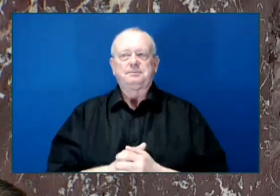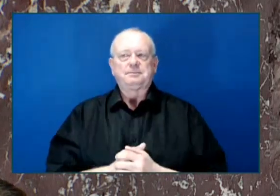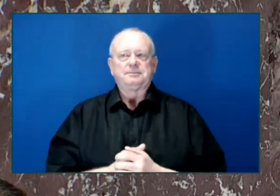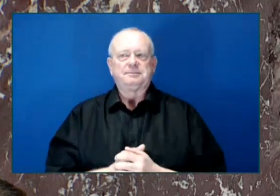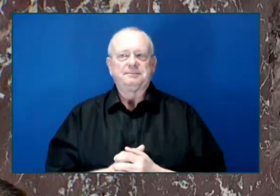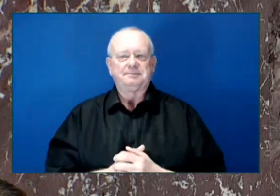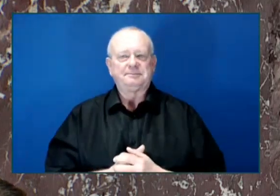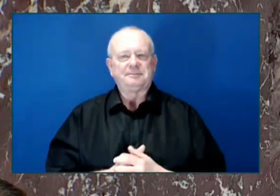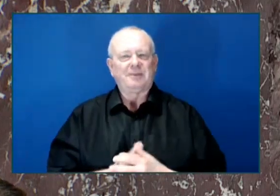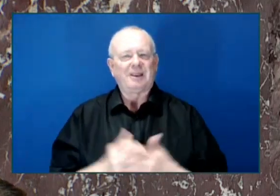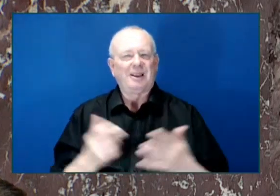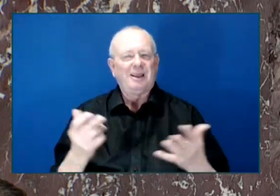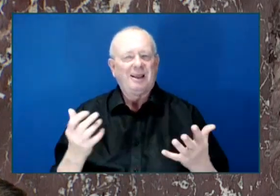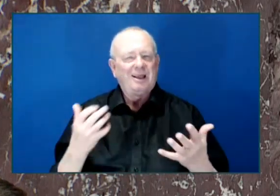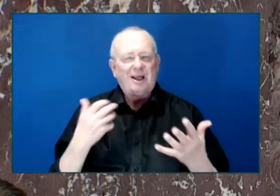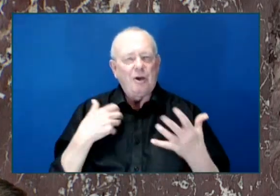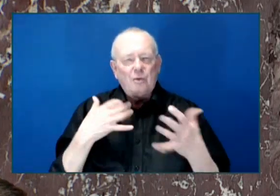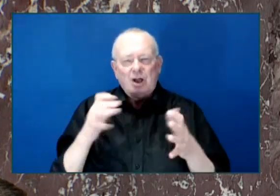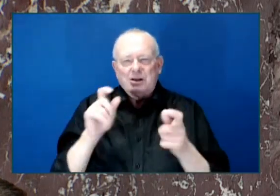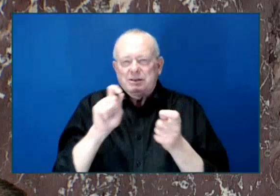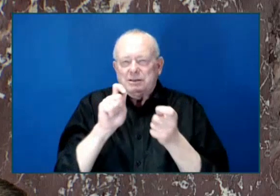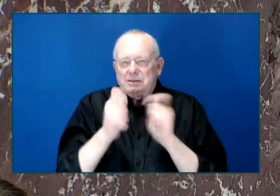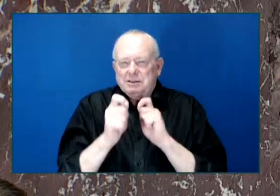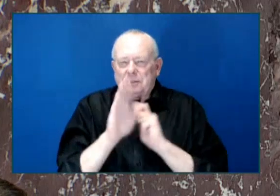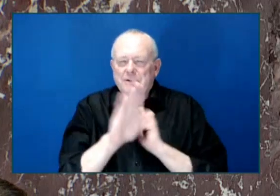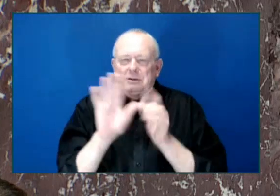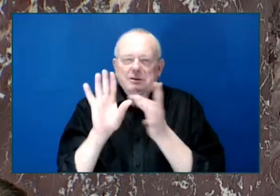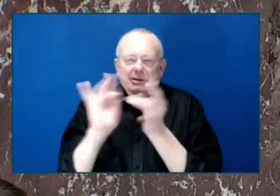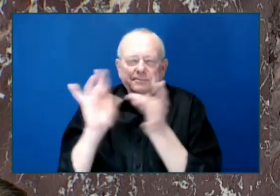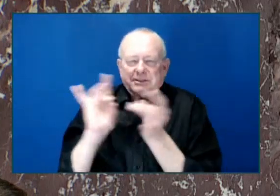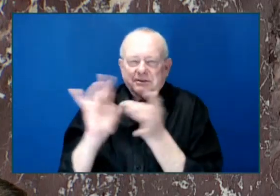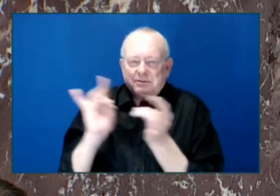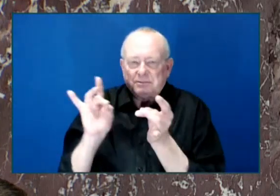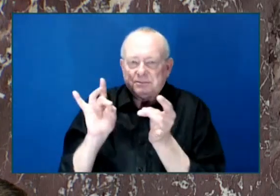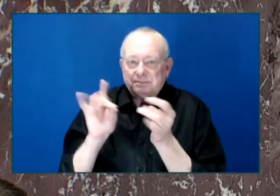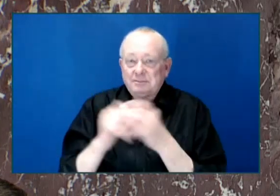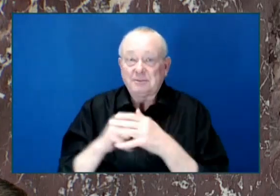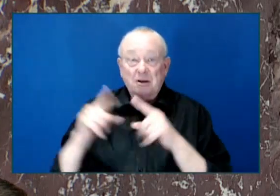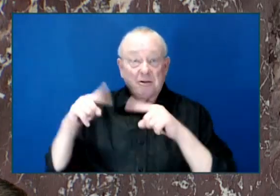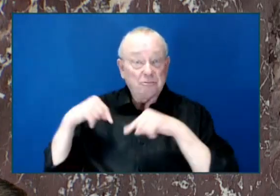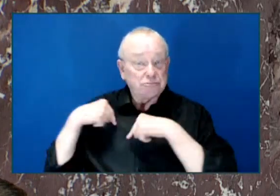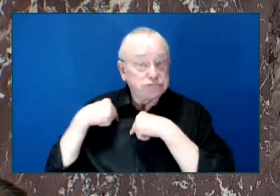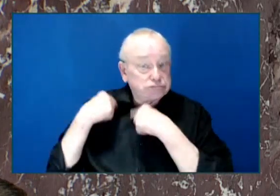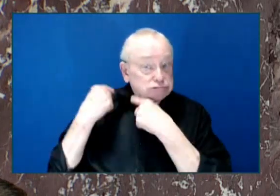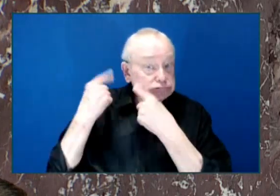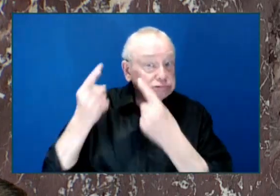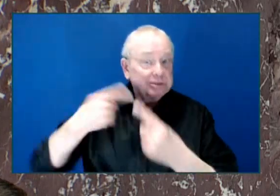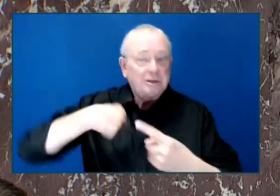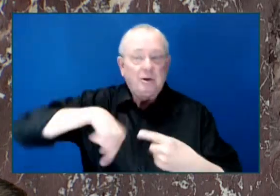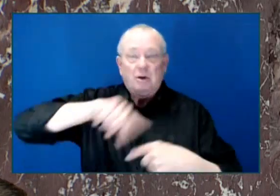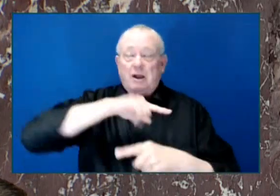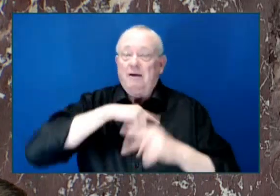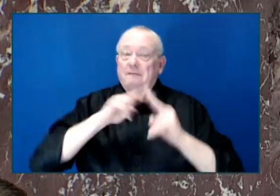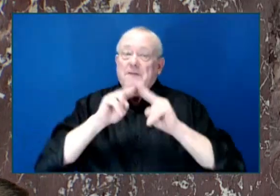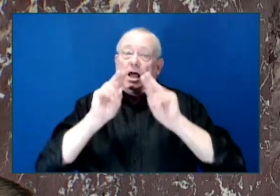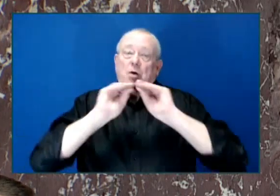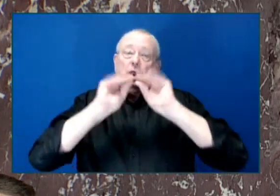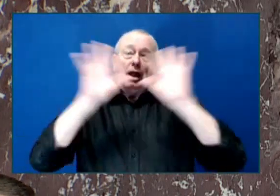public. There has been no ambiguity by us on Bill 36. We voted against Bill